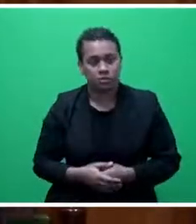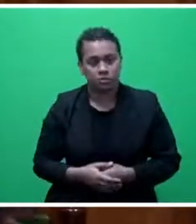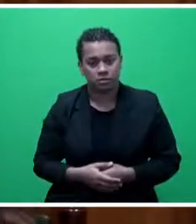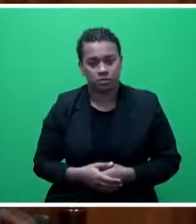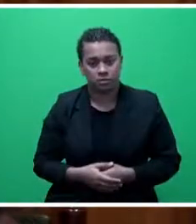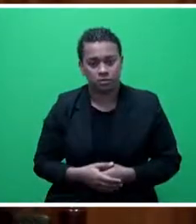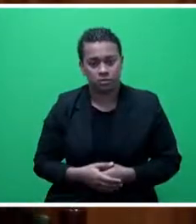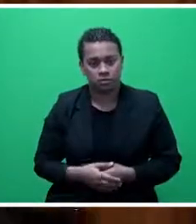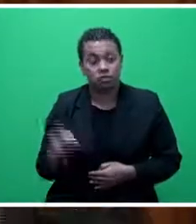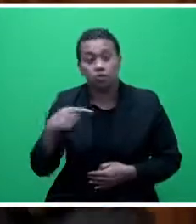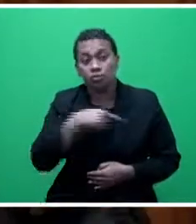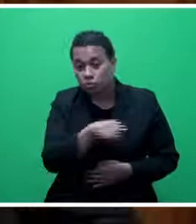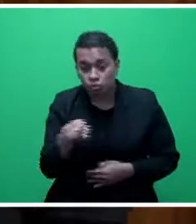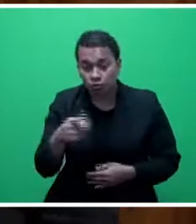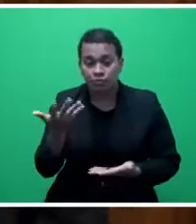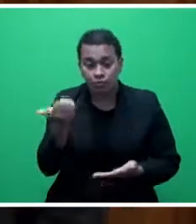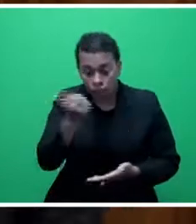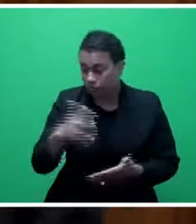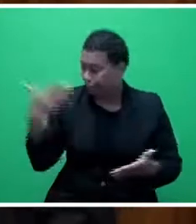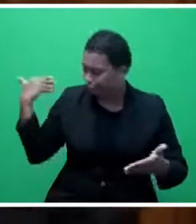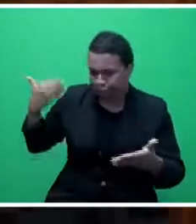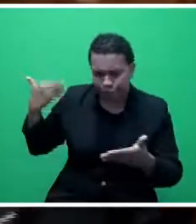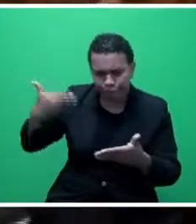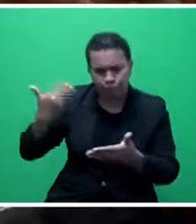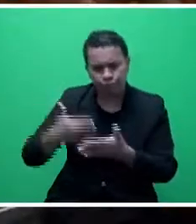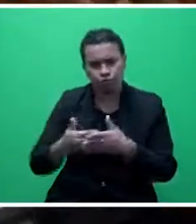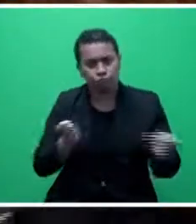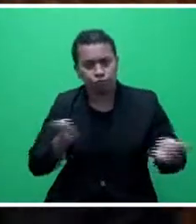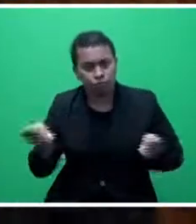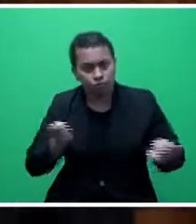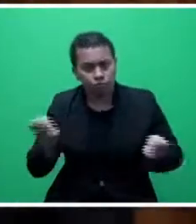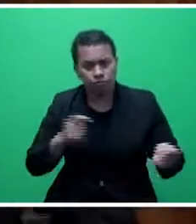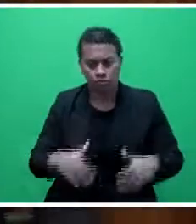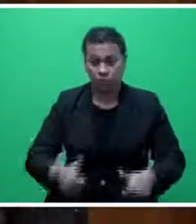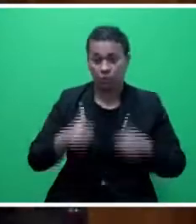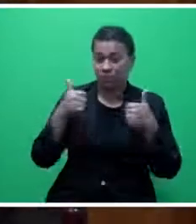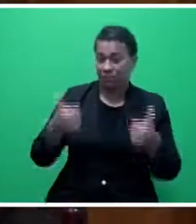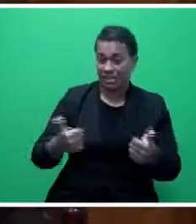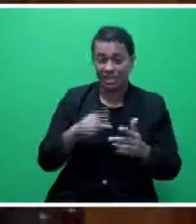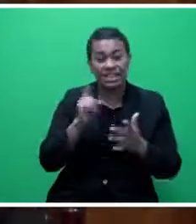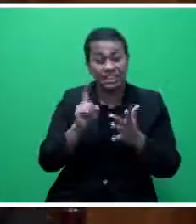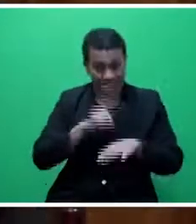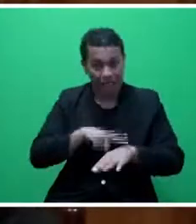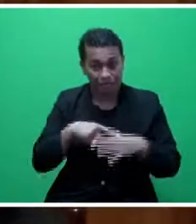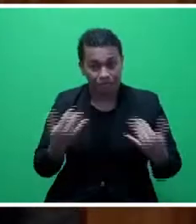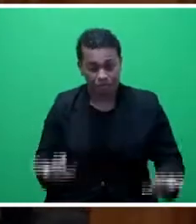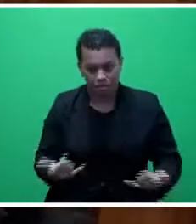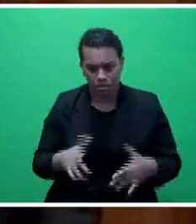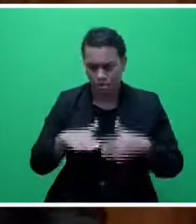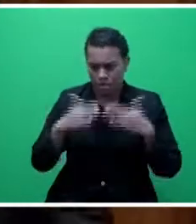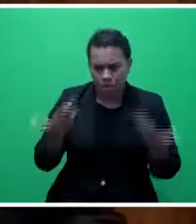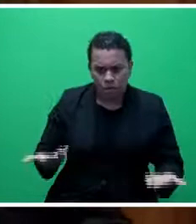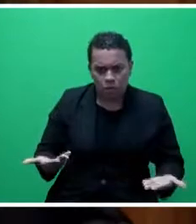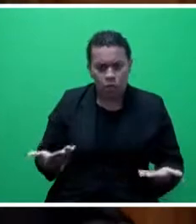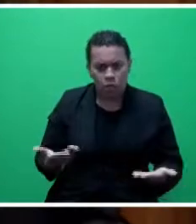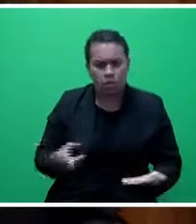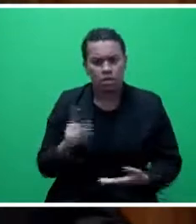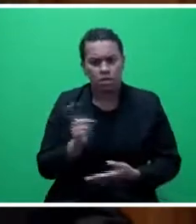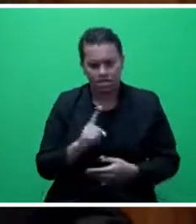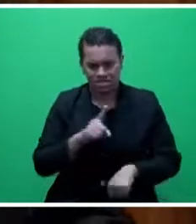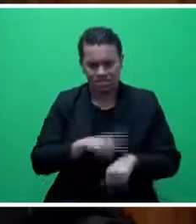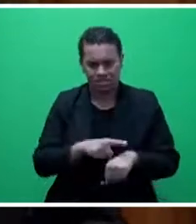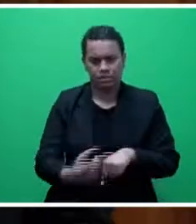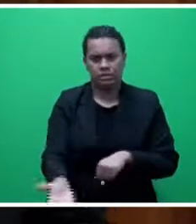You have governed this country during good times, but now it is we are facing